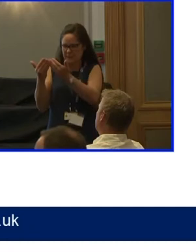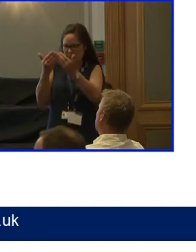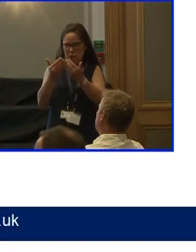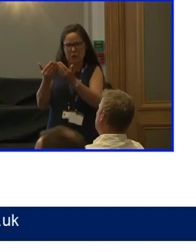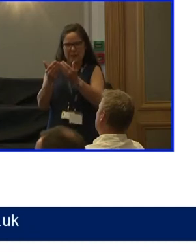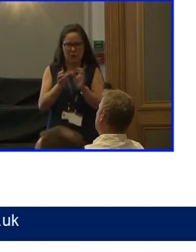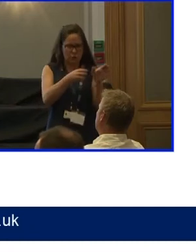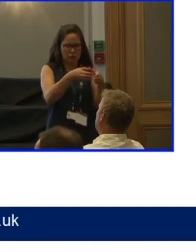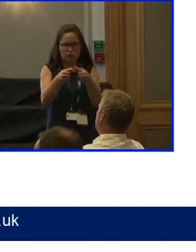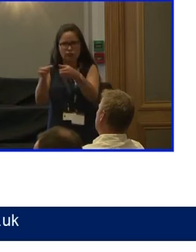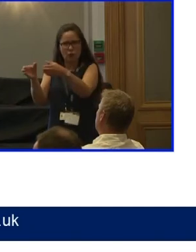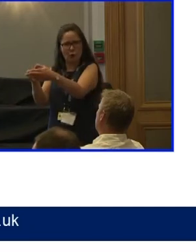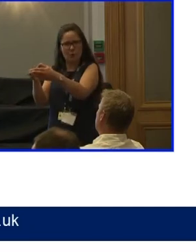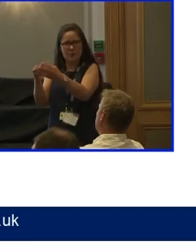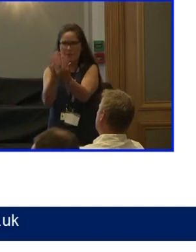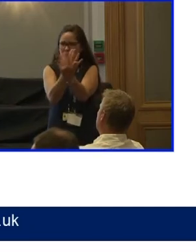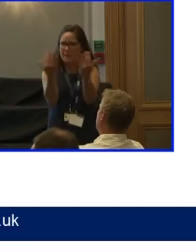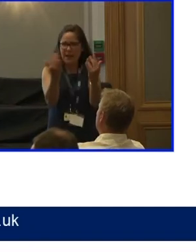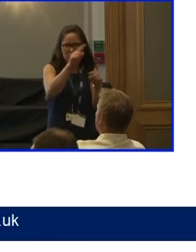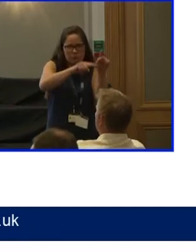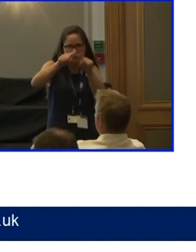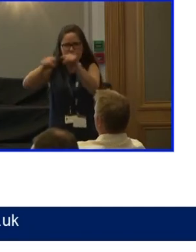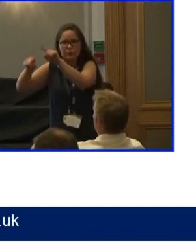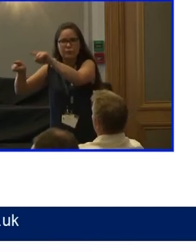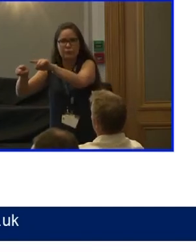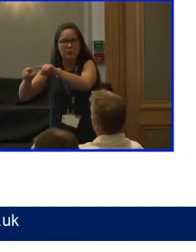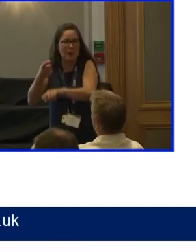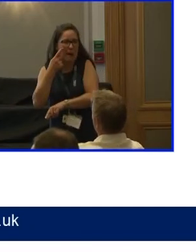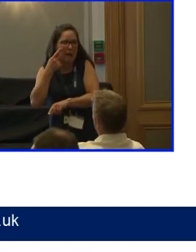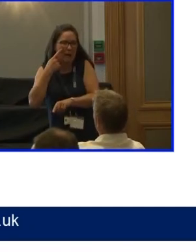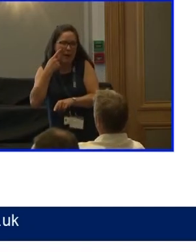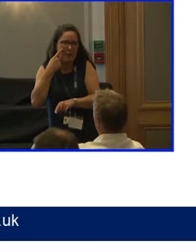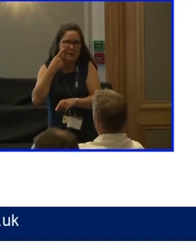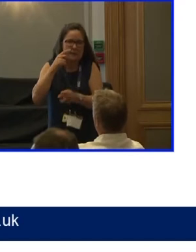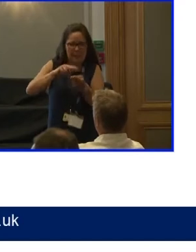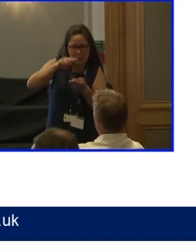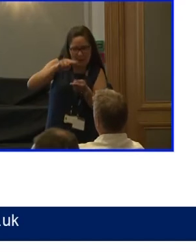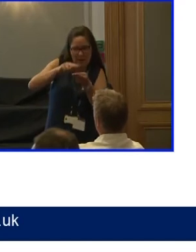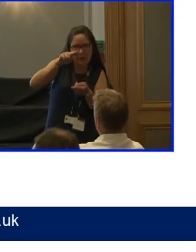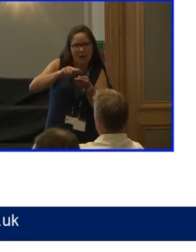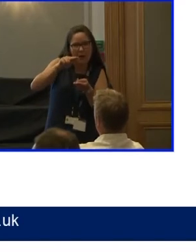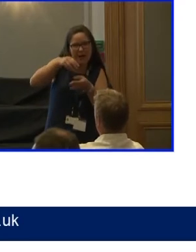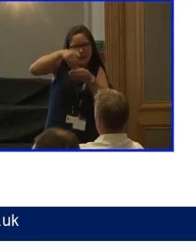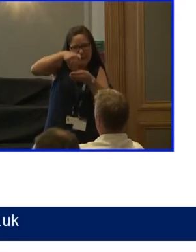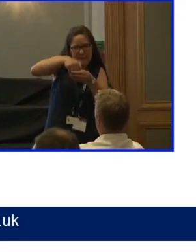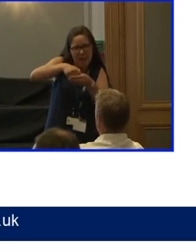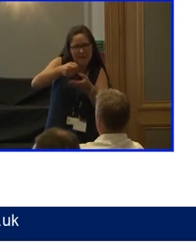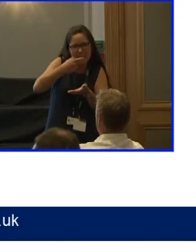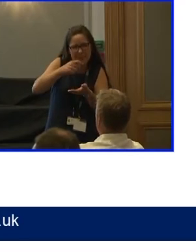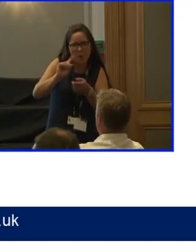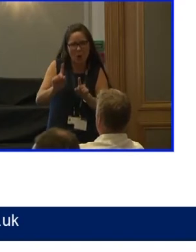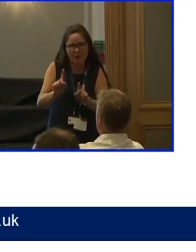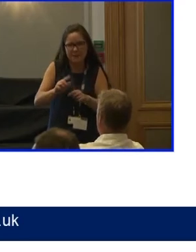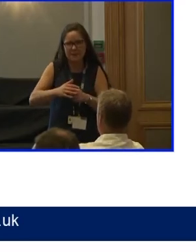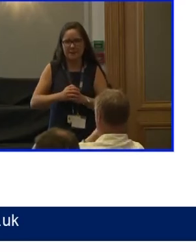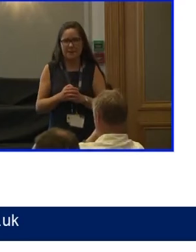of people and at different doses, and occasionally using a particular drug in combination with other drugs. Phase 3 trials use more